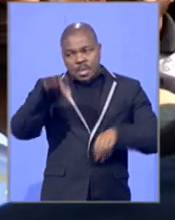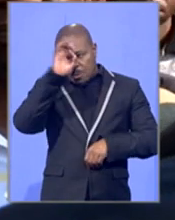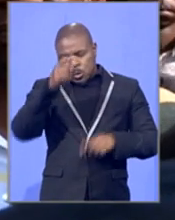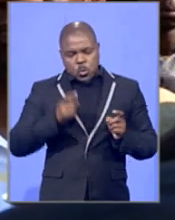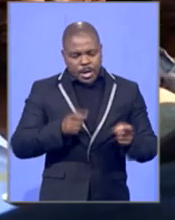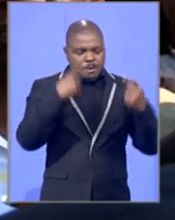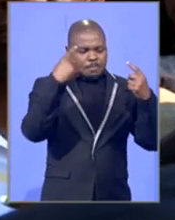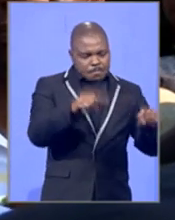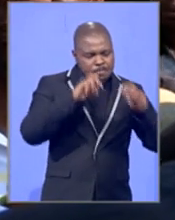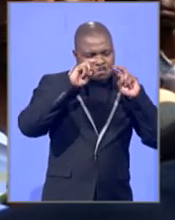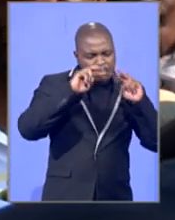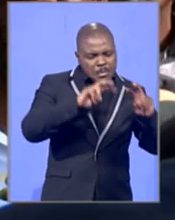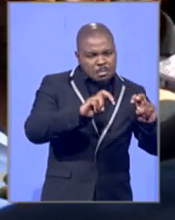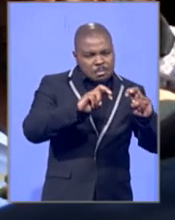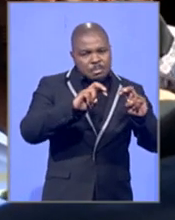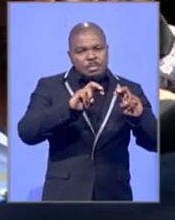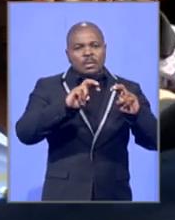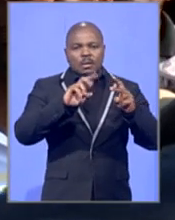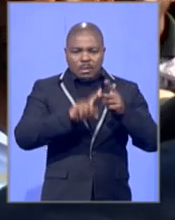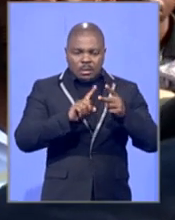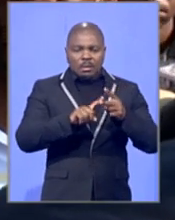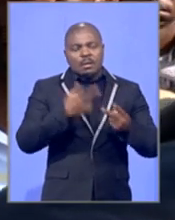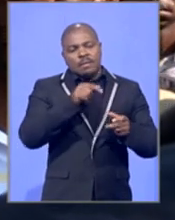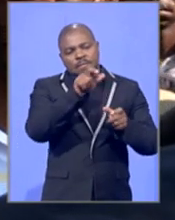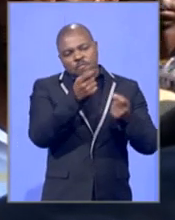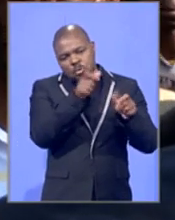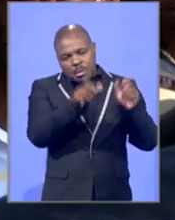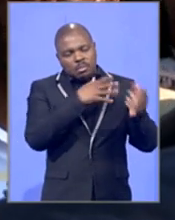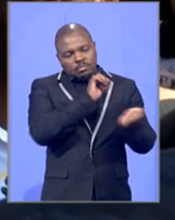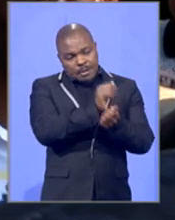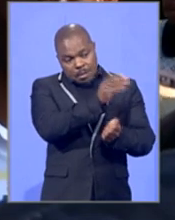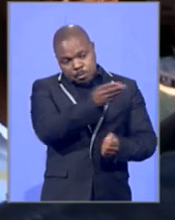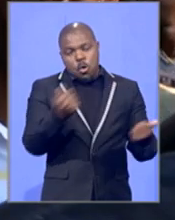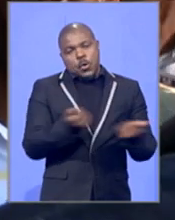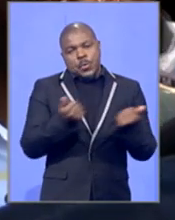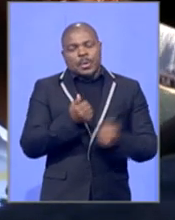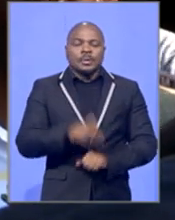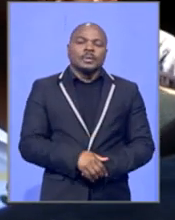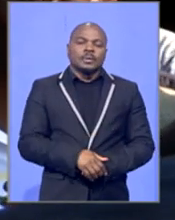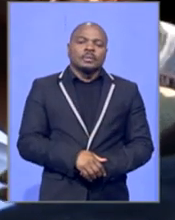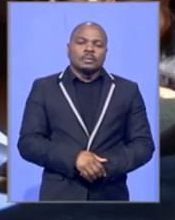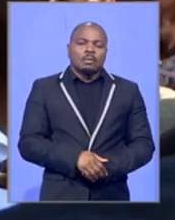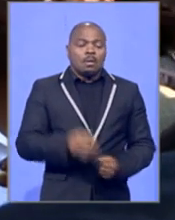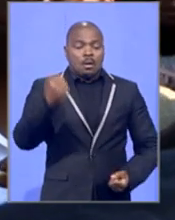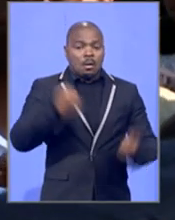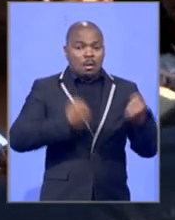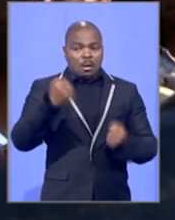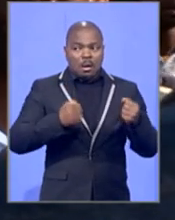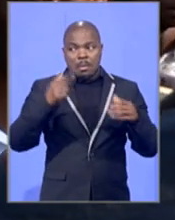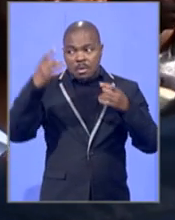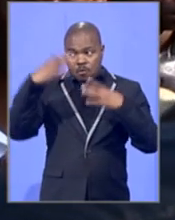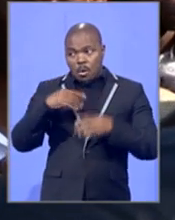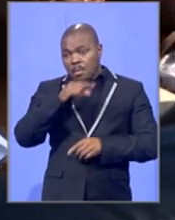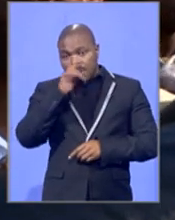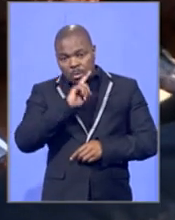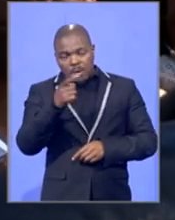police in terms of investigation so we've taken few people already in custody the vehicle that was mentioned